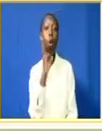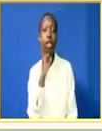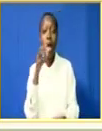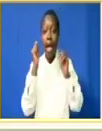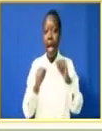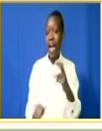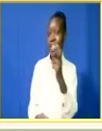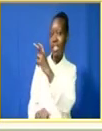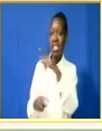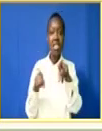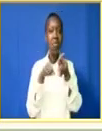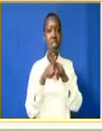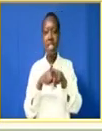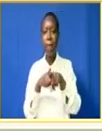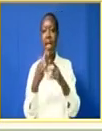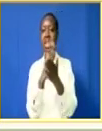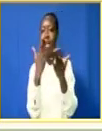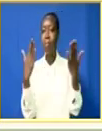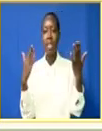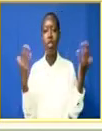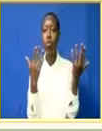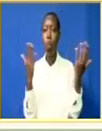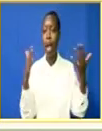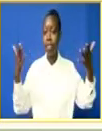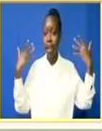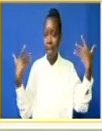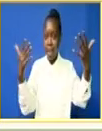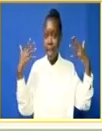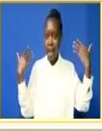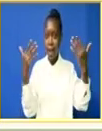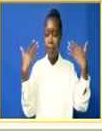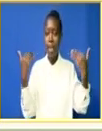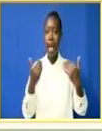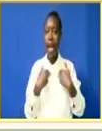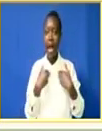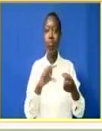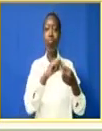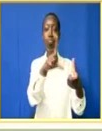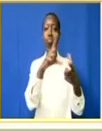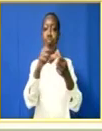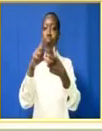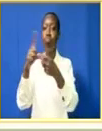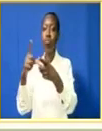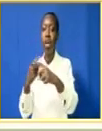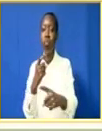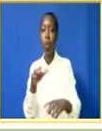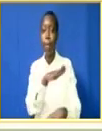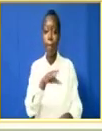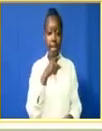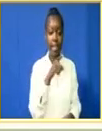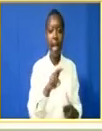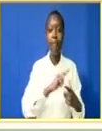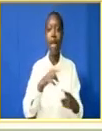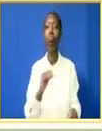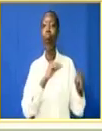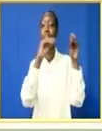particles in the air. Yes. You can see the particles? In the air. They have detached from where they were. Okay. Once they have been